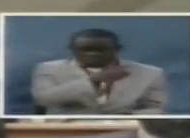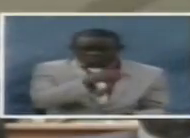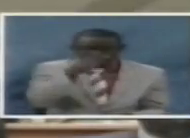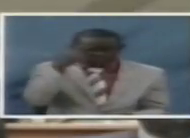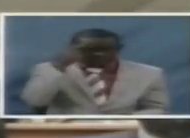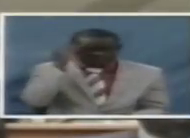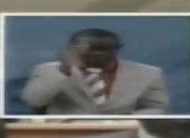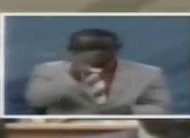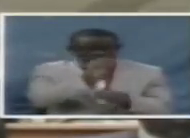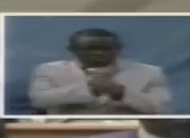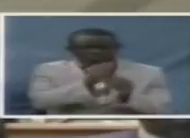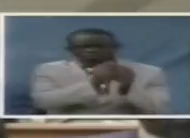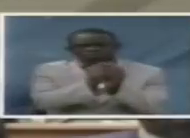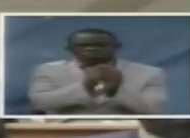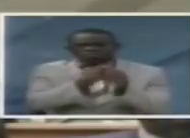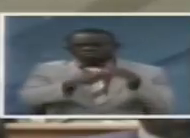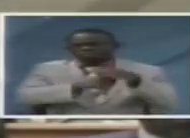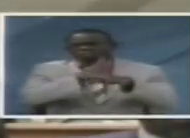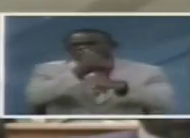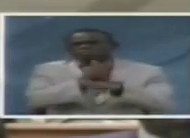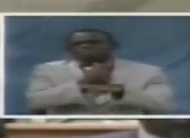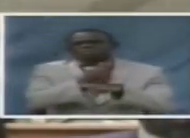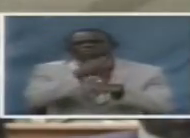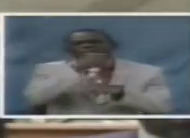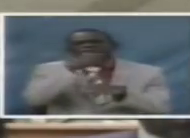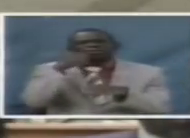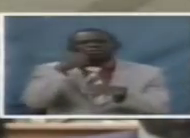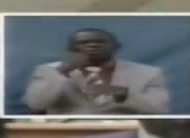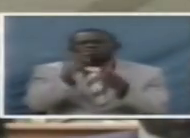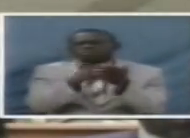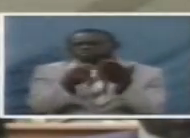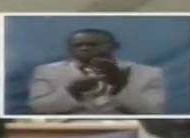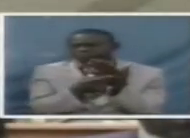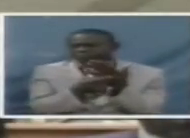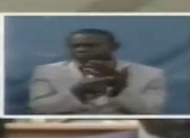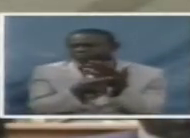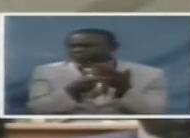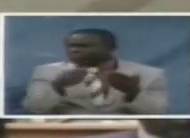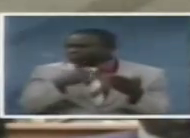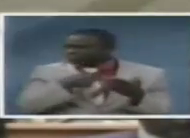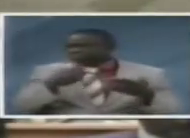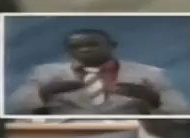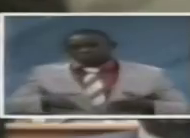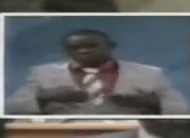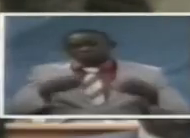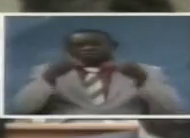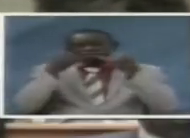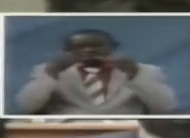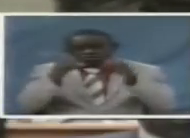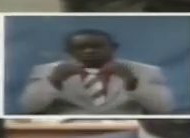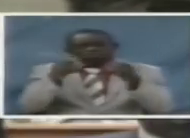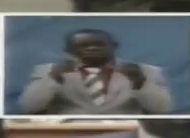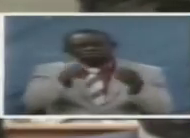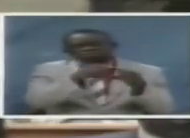and Industrial Credit Guarantee Scheme. I'm happy to report that this has been